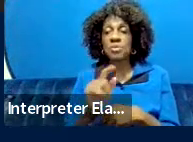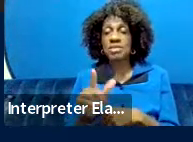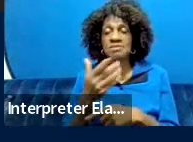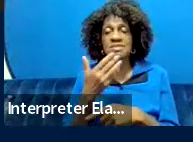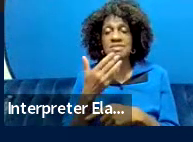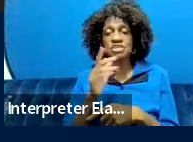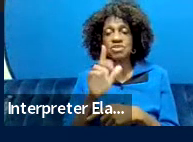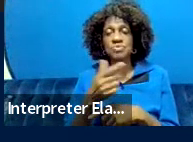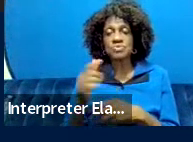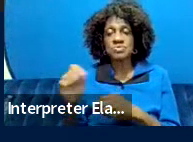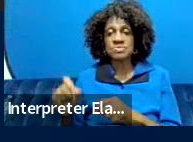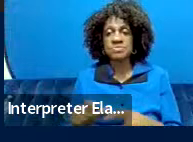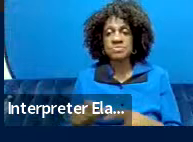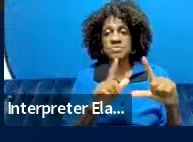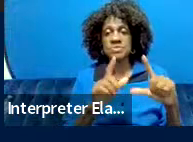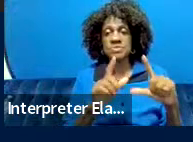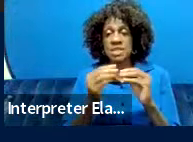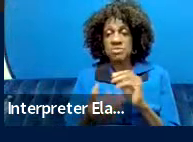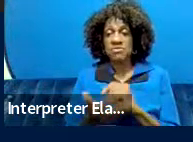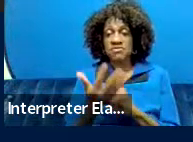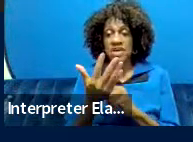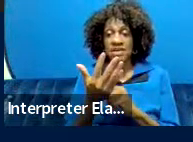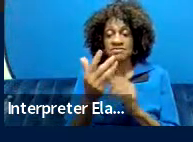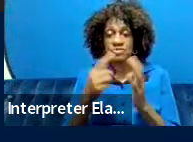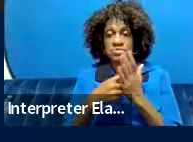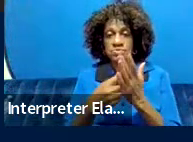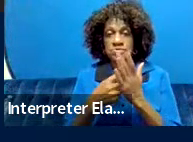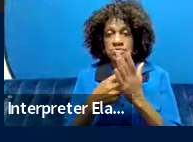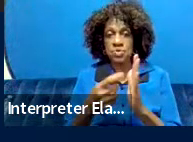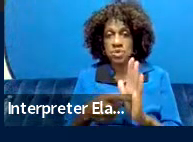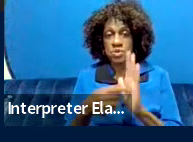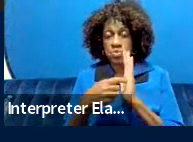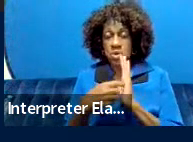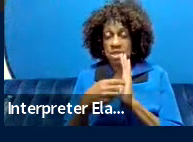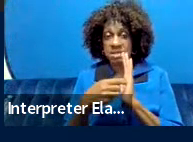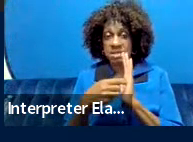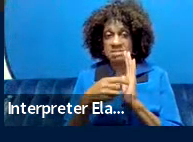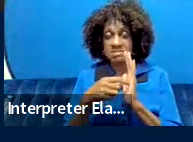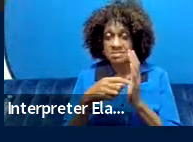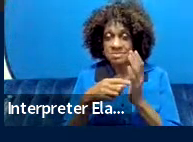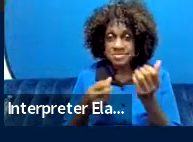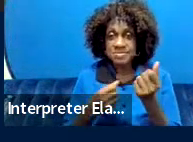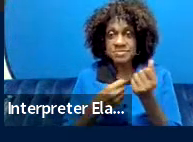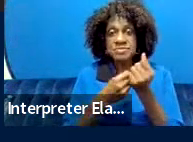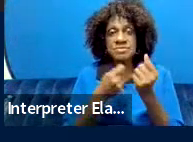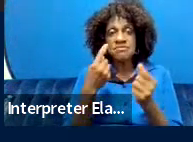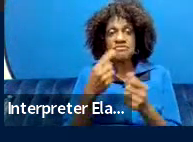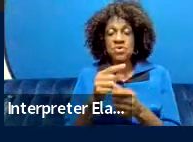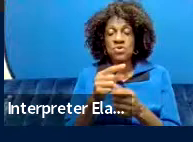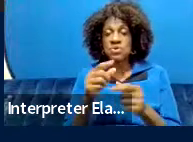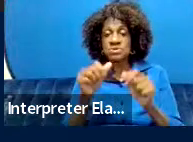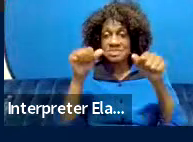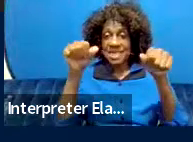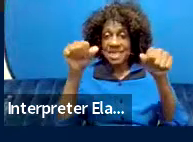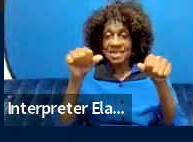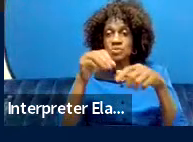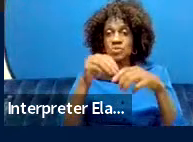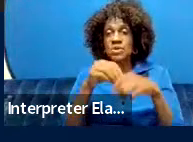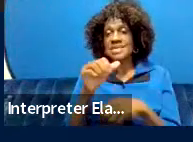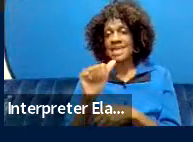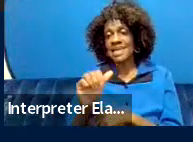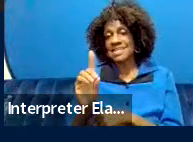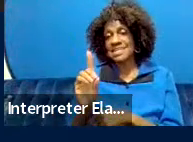next slide, slide number 5, to talk about required compliance for signs in the ADA. The